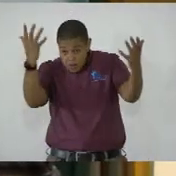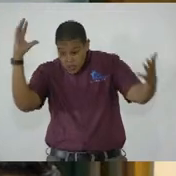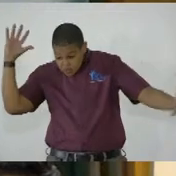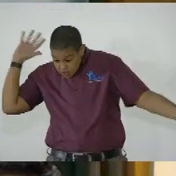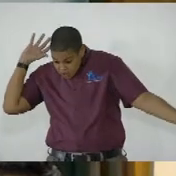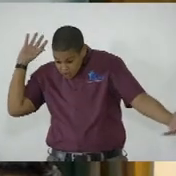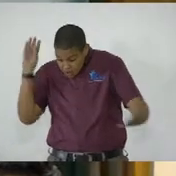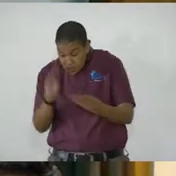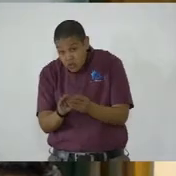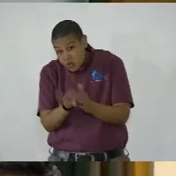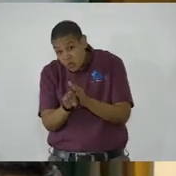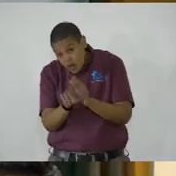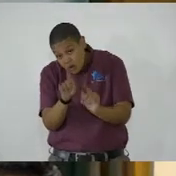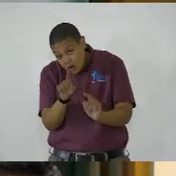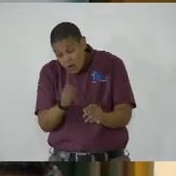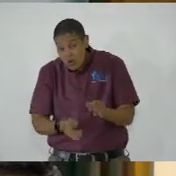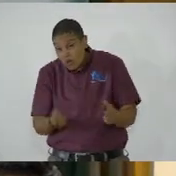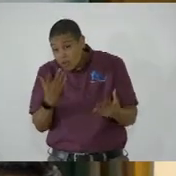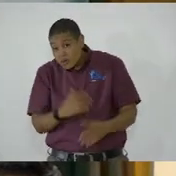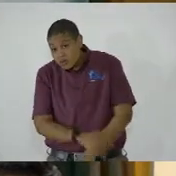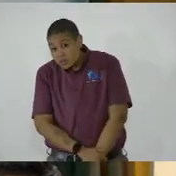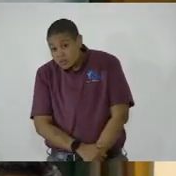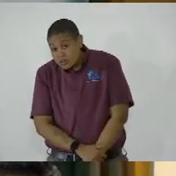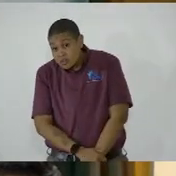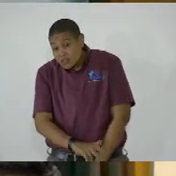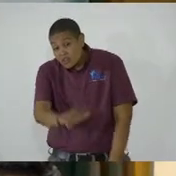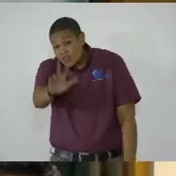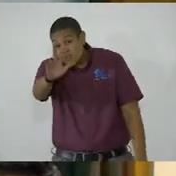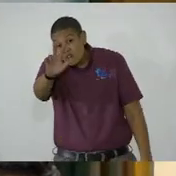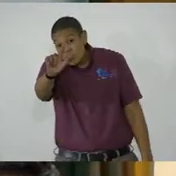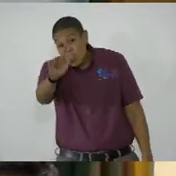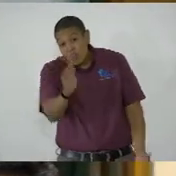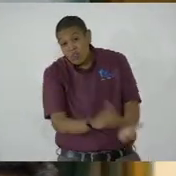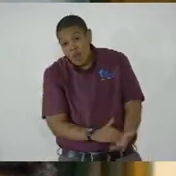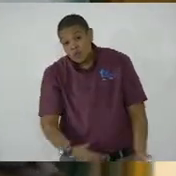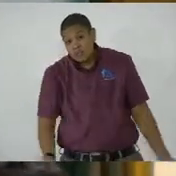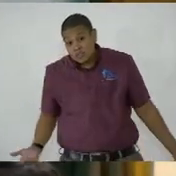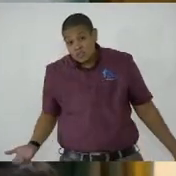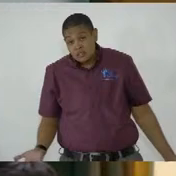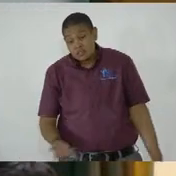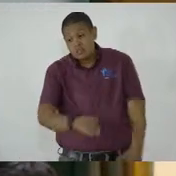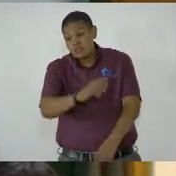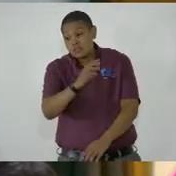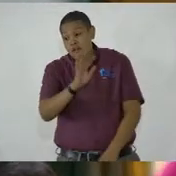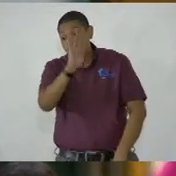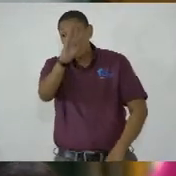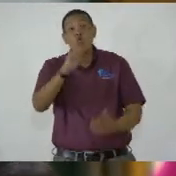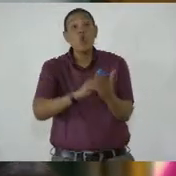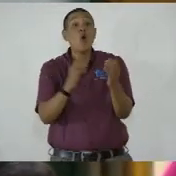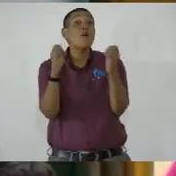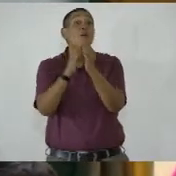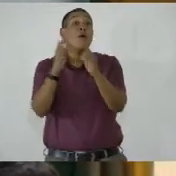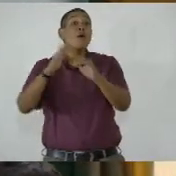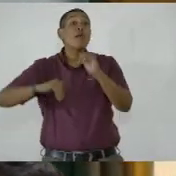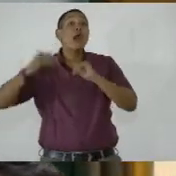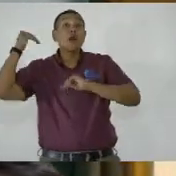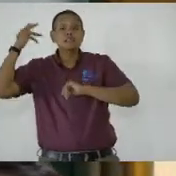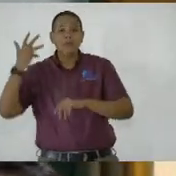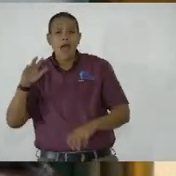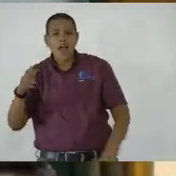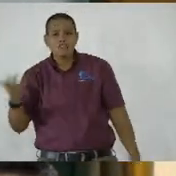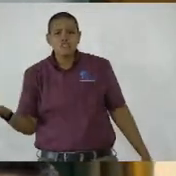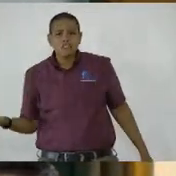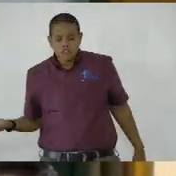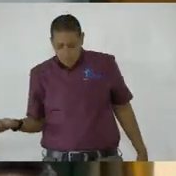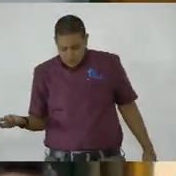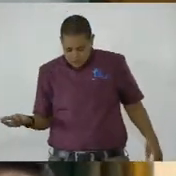of criminal cases crept up to 31,000, which is 4,000 more than the average, Madam Speaker,